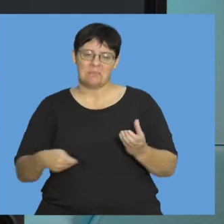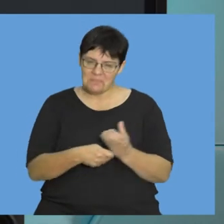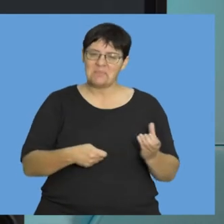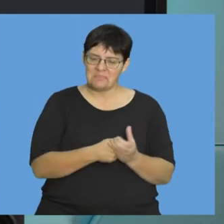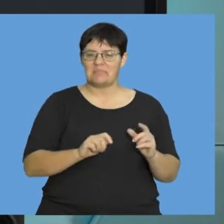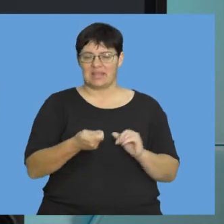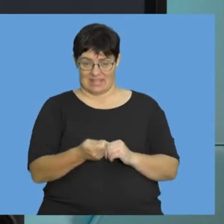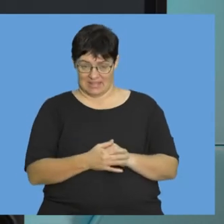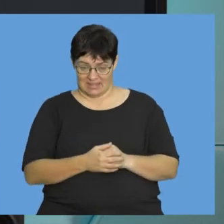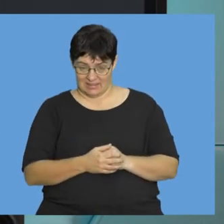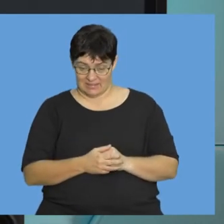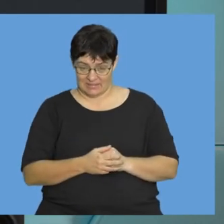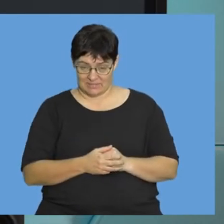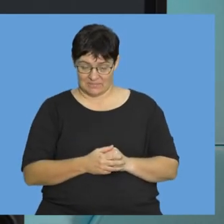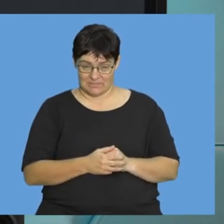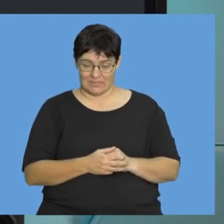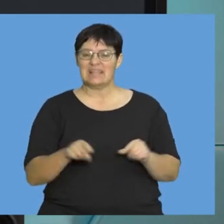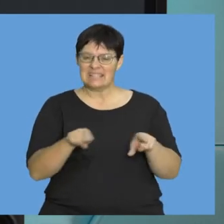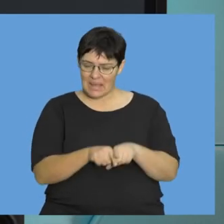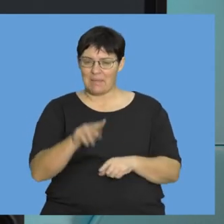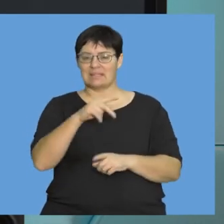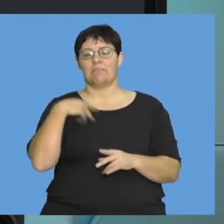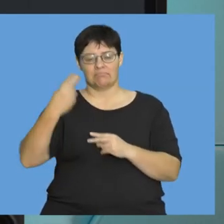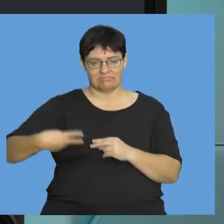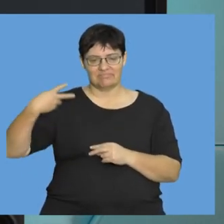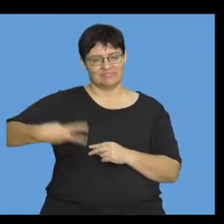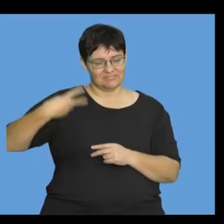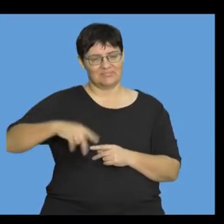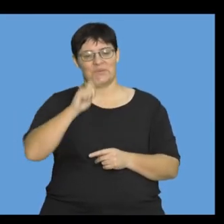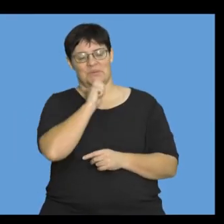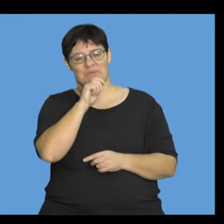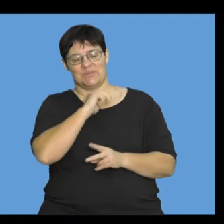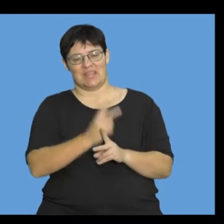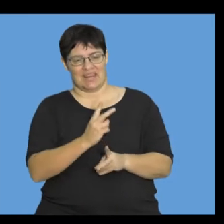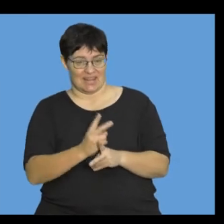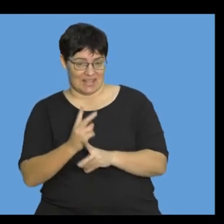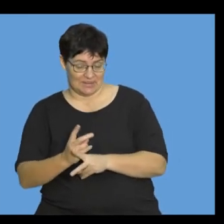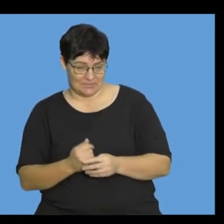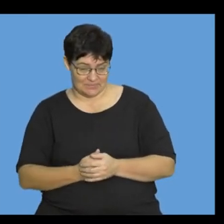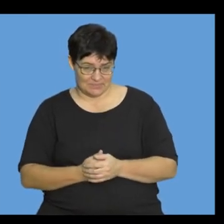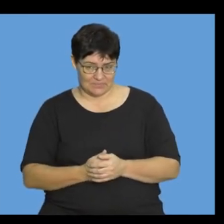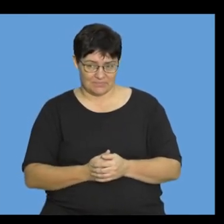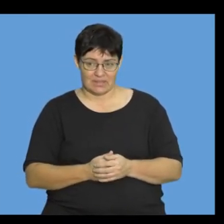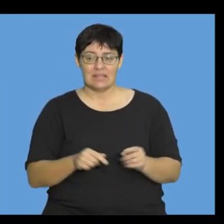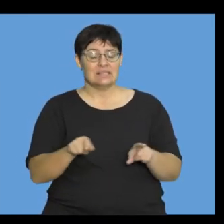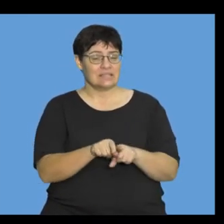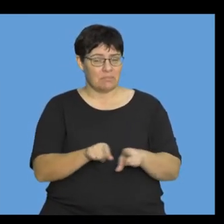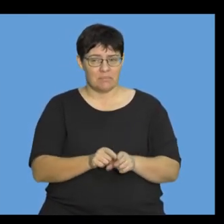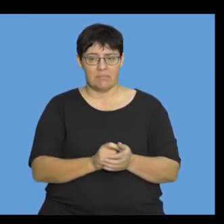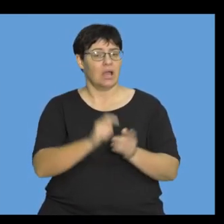that's not the concept. We keep on using the same enzyme over and over and over. Same thing